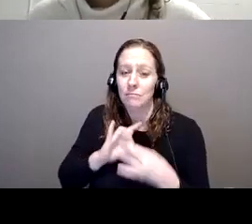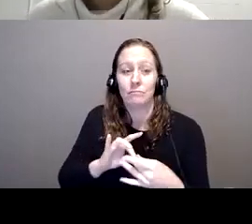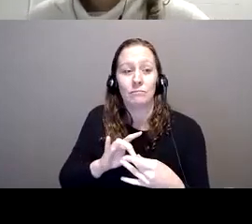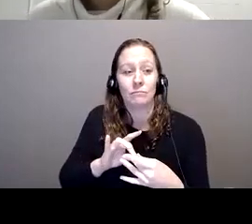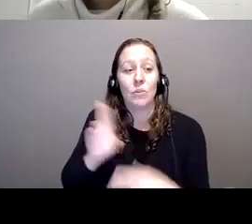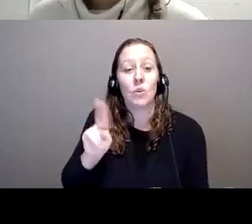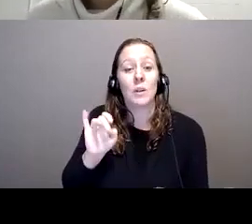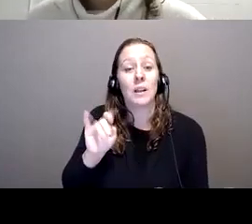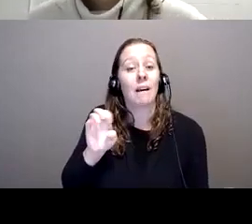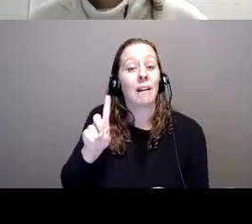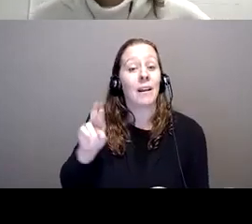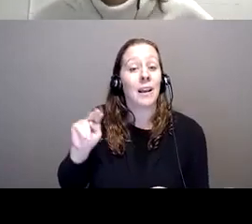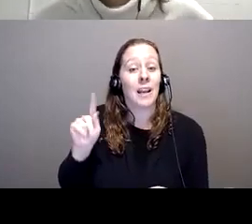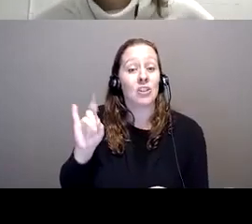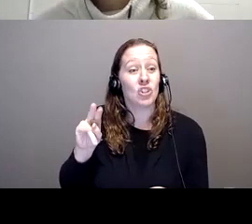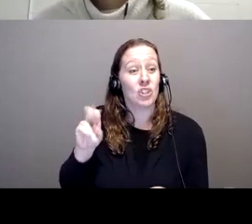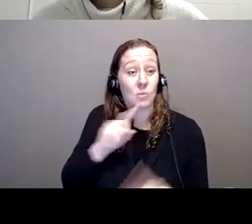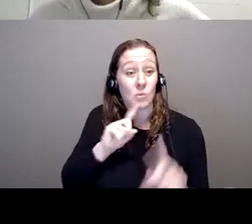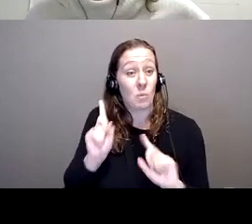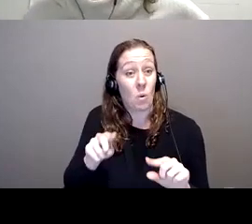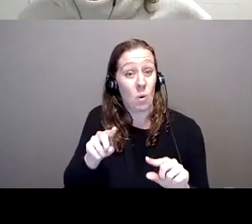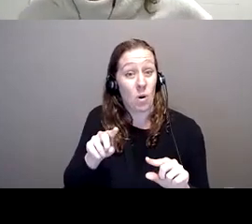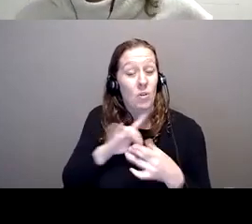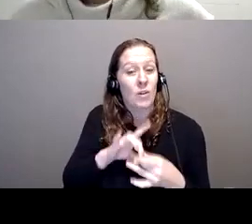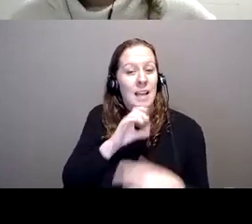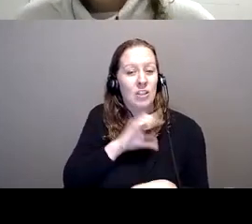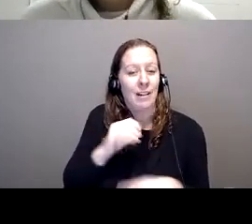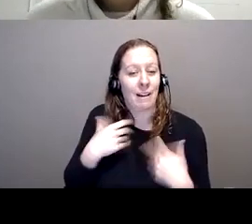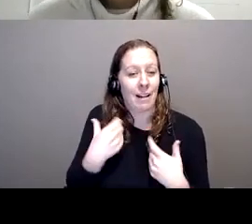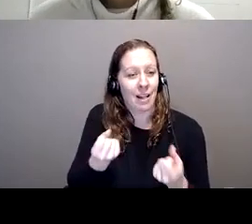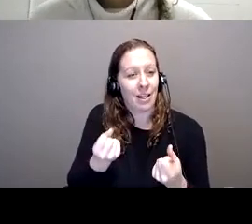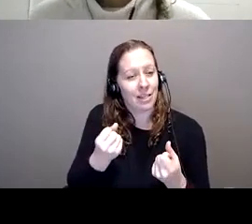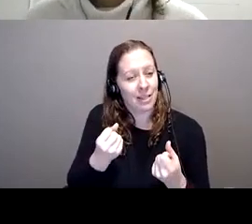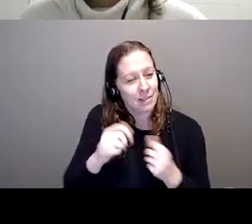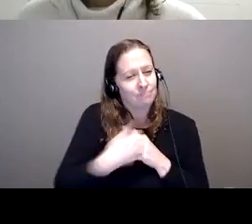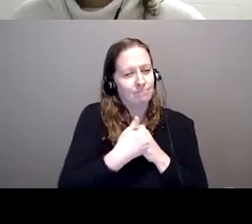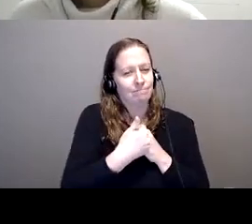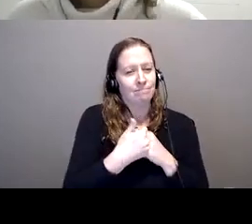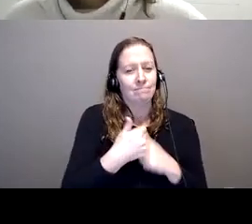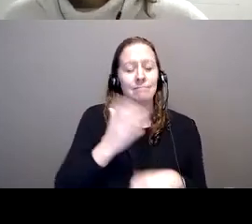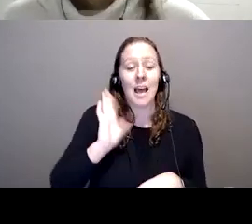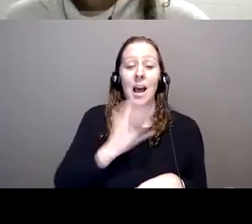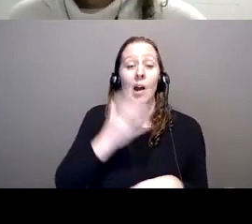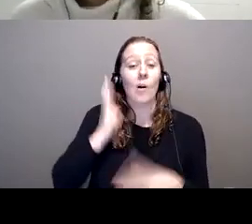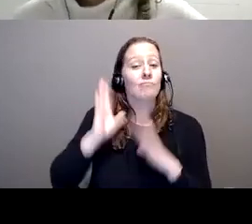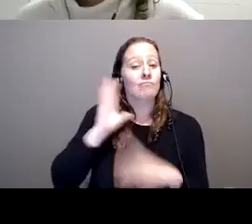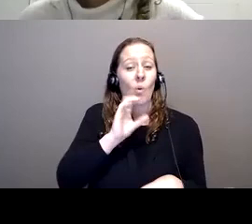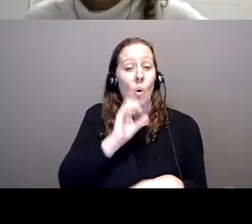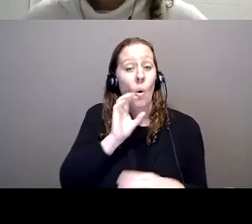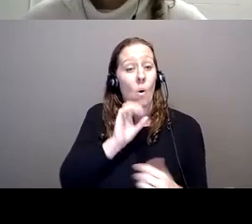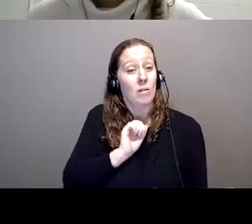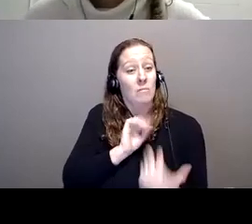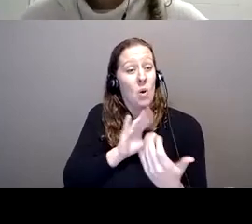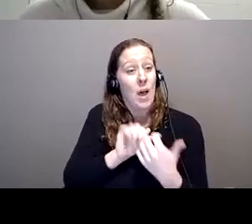World Report on Aging and Health challenges us to transcend our outdated ways of thinking about aging, to